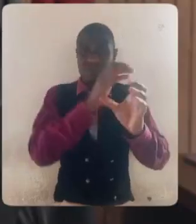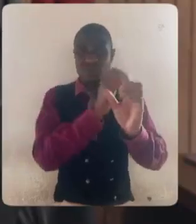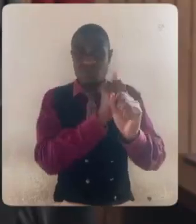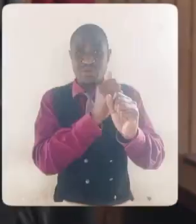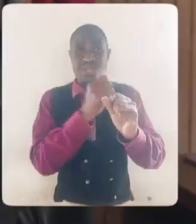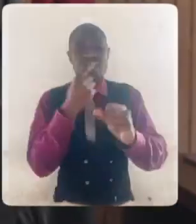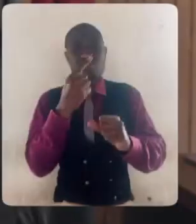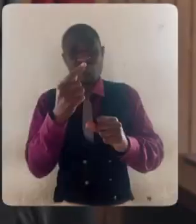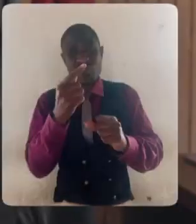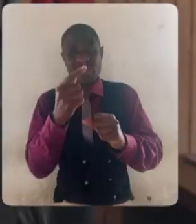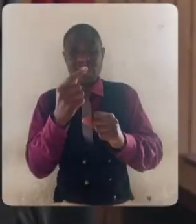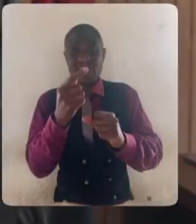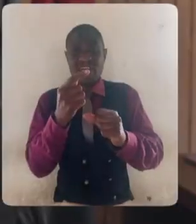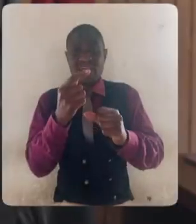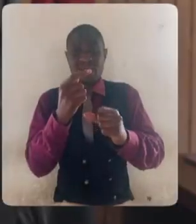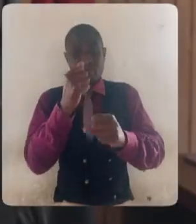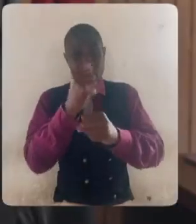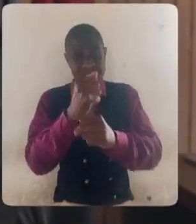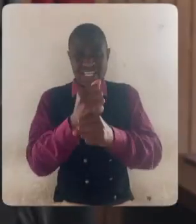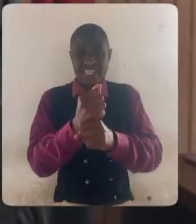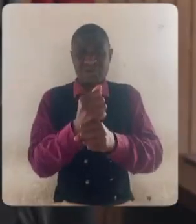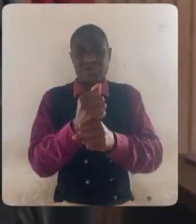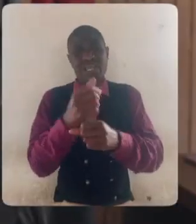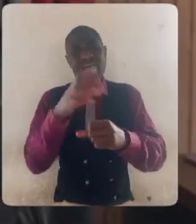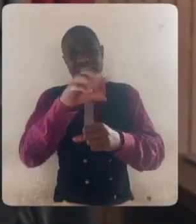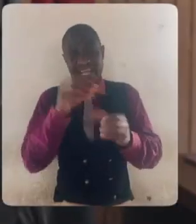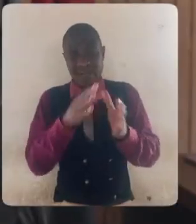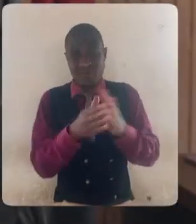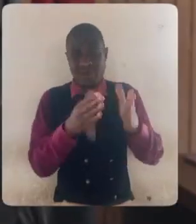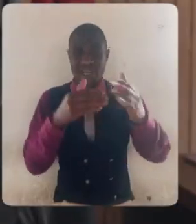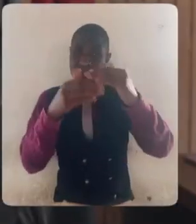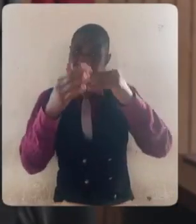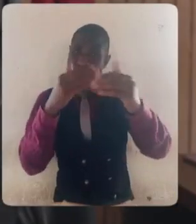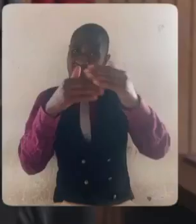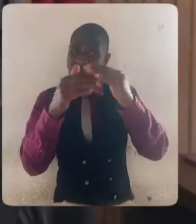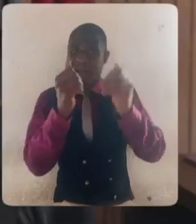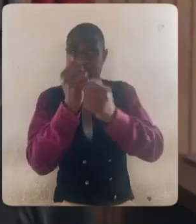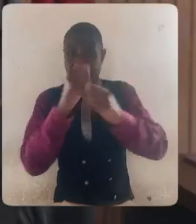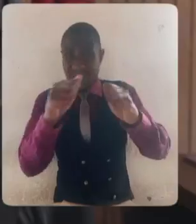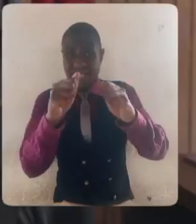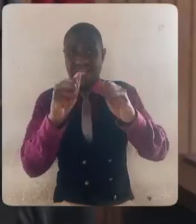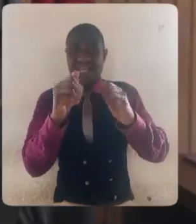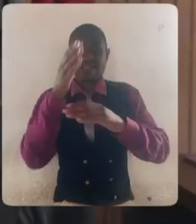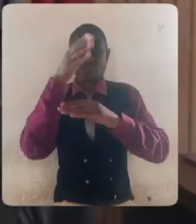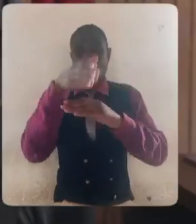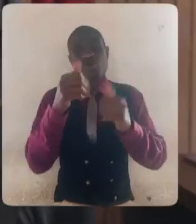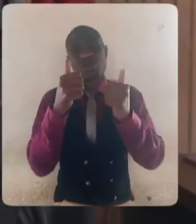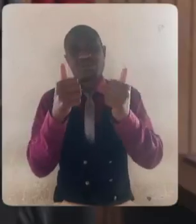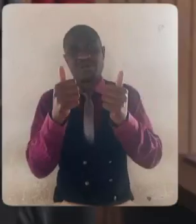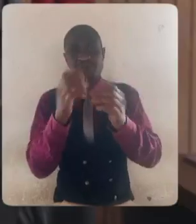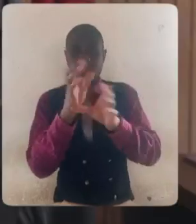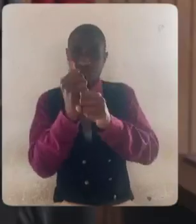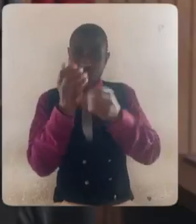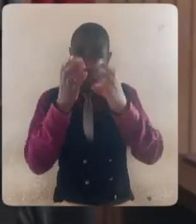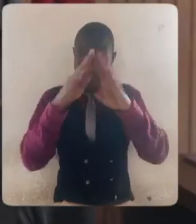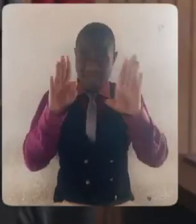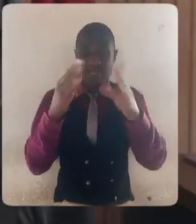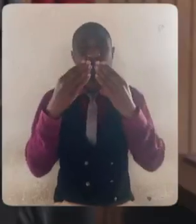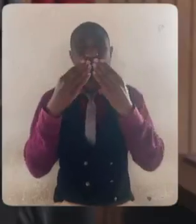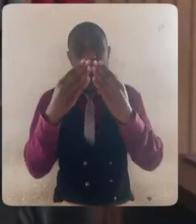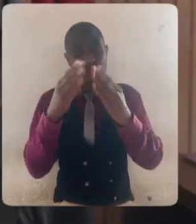you as citizens of Malawi. We urge every one of you to go to the polls tomorrow, cast your vote